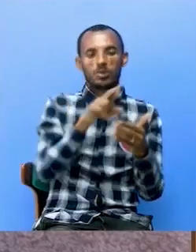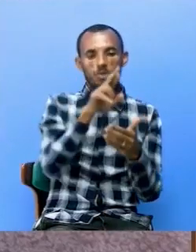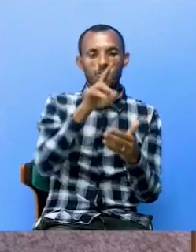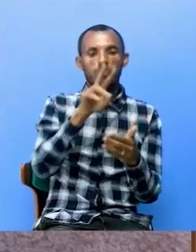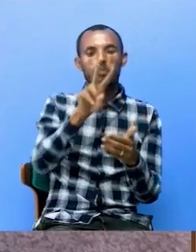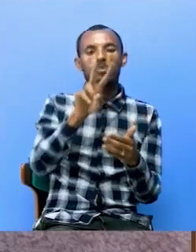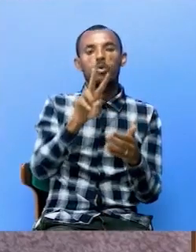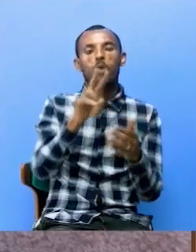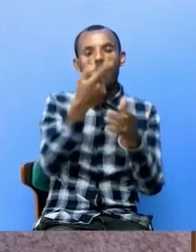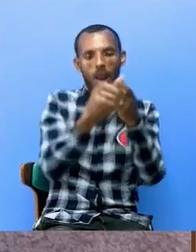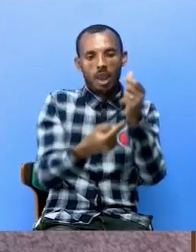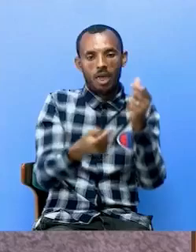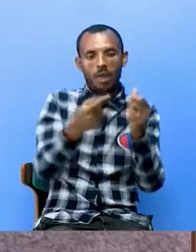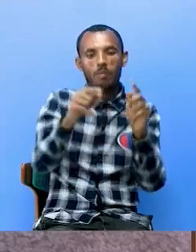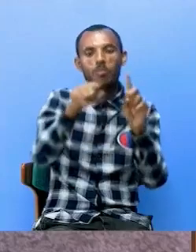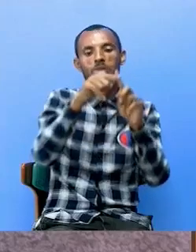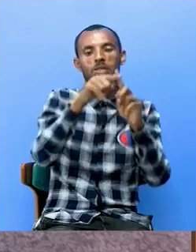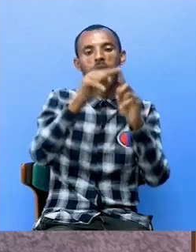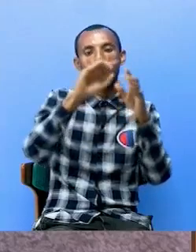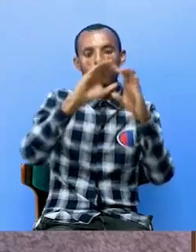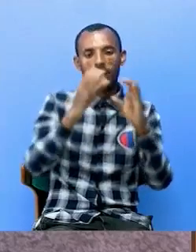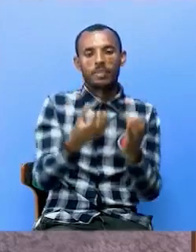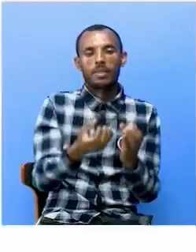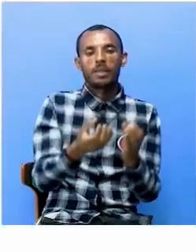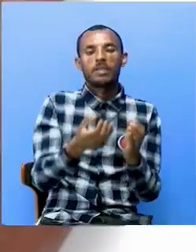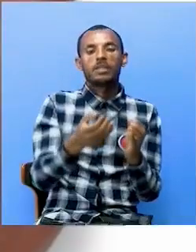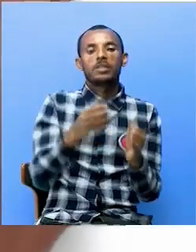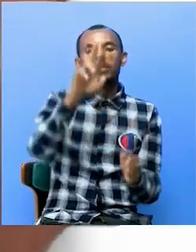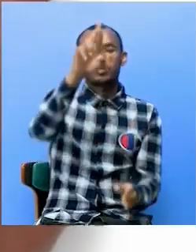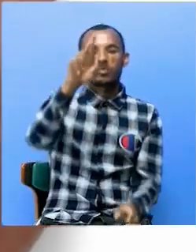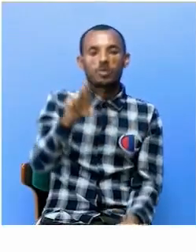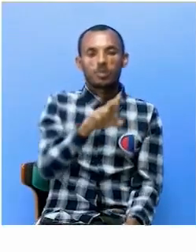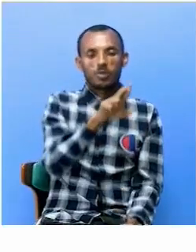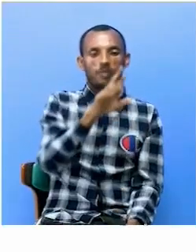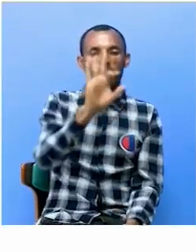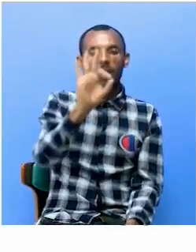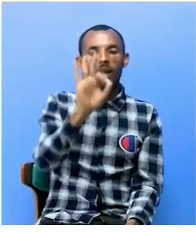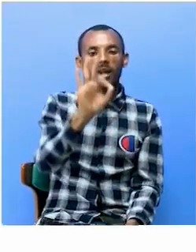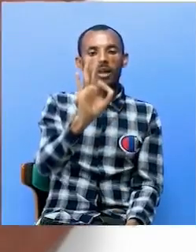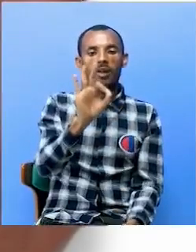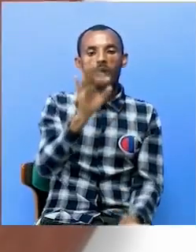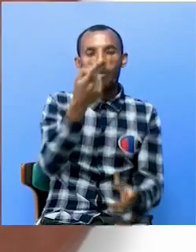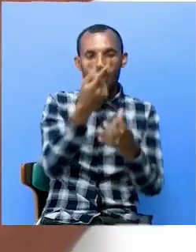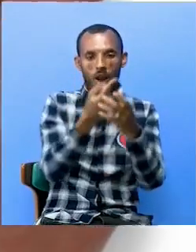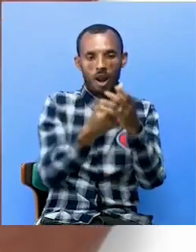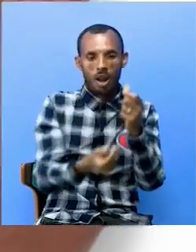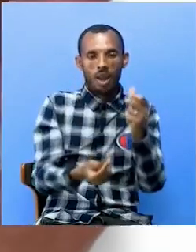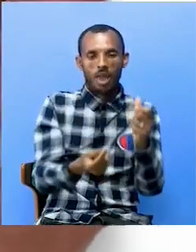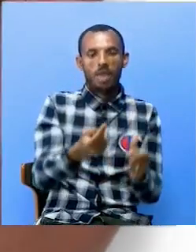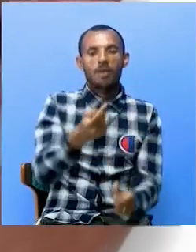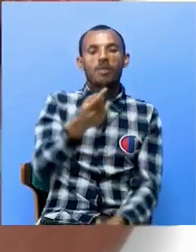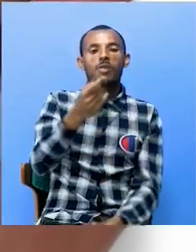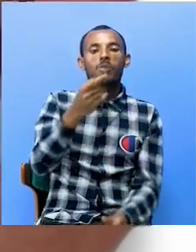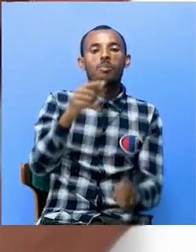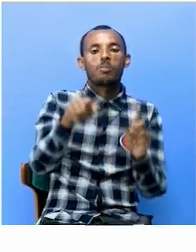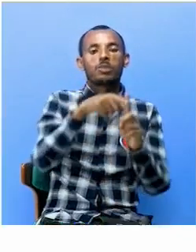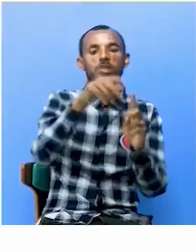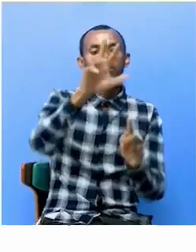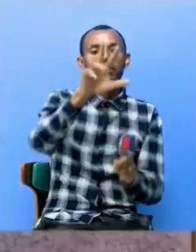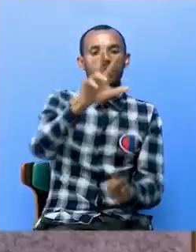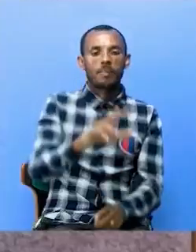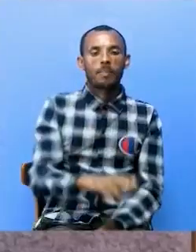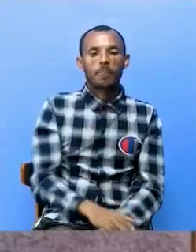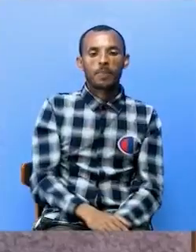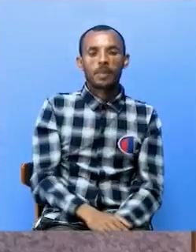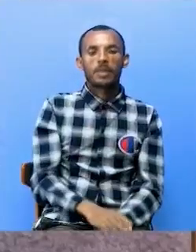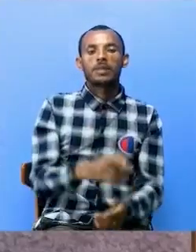the positive part. Similarly, square root of 9 is taken as only positive 3